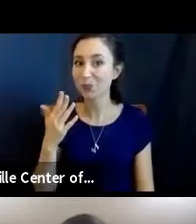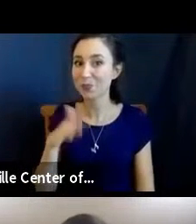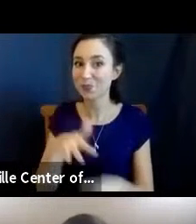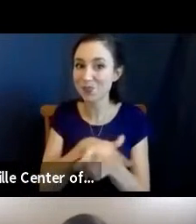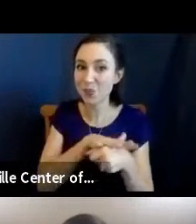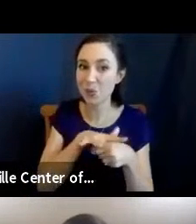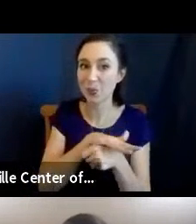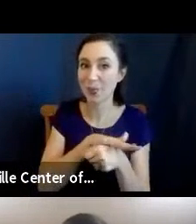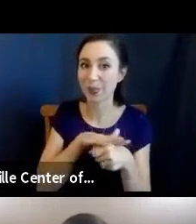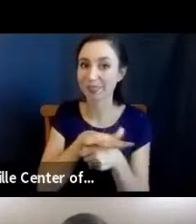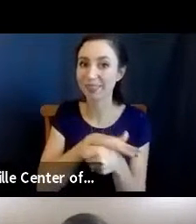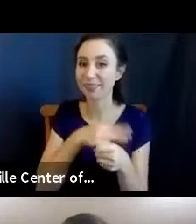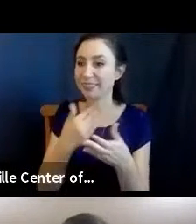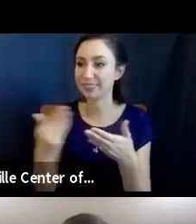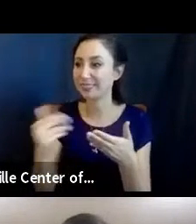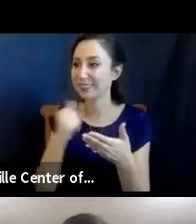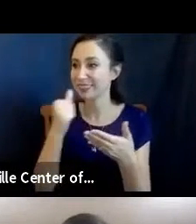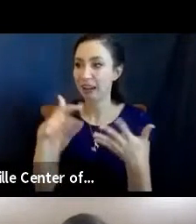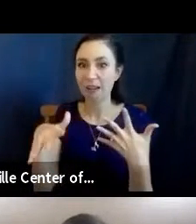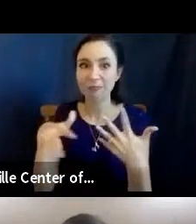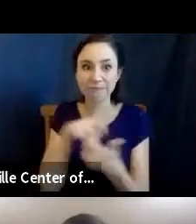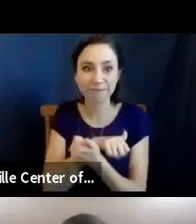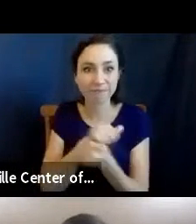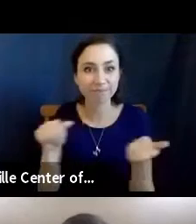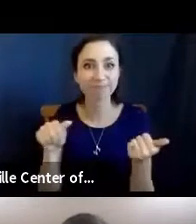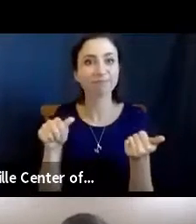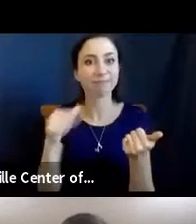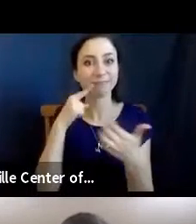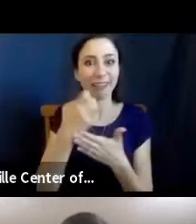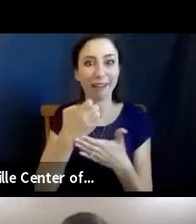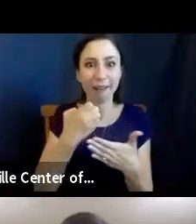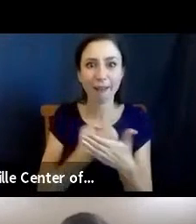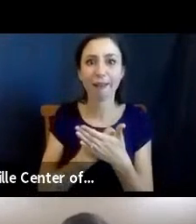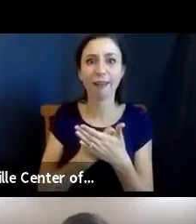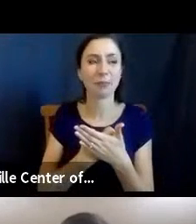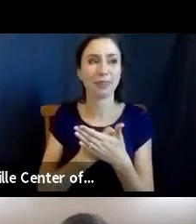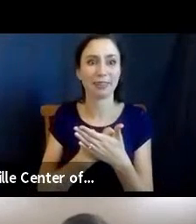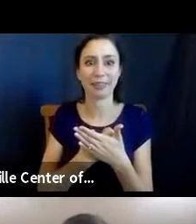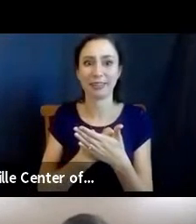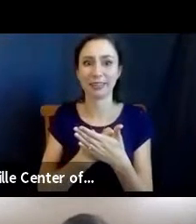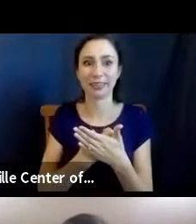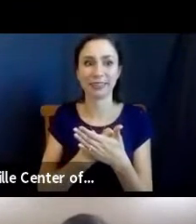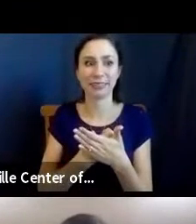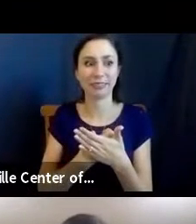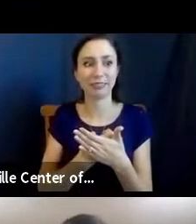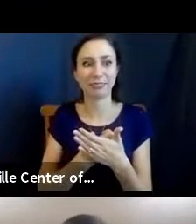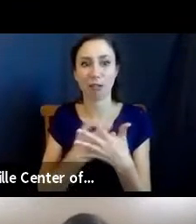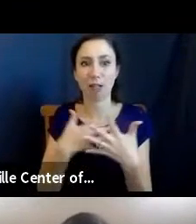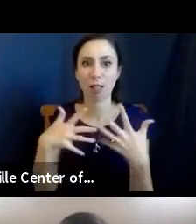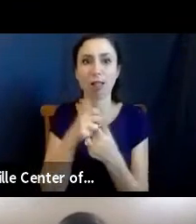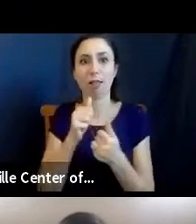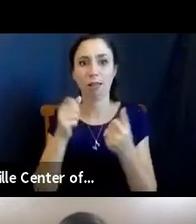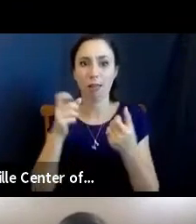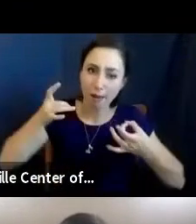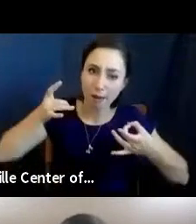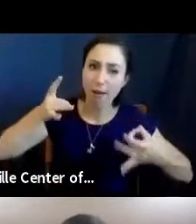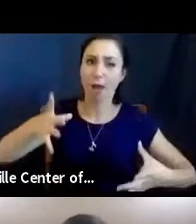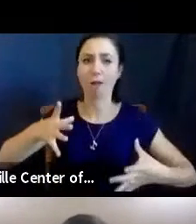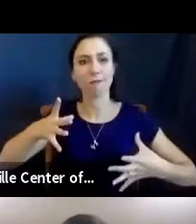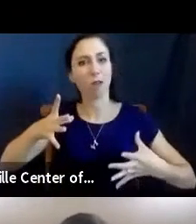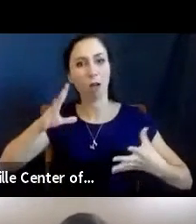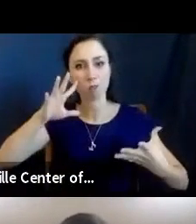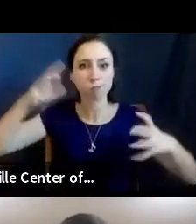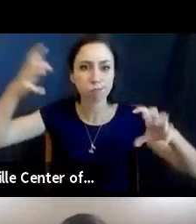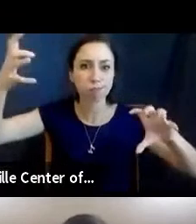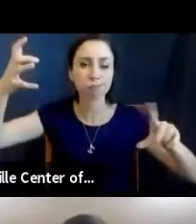locally things aren't as devastated as economically. There's not the economic devastation that, of course,